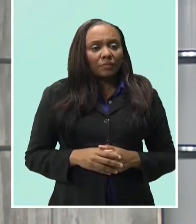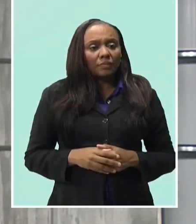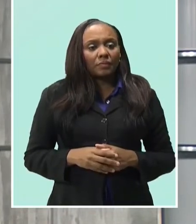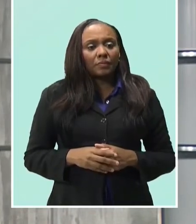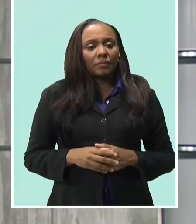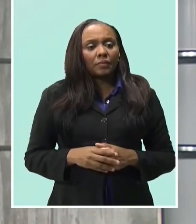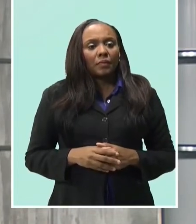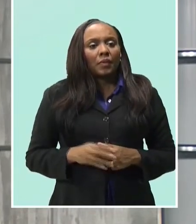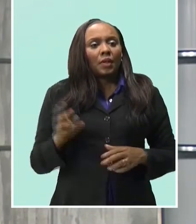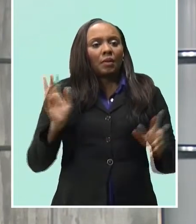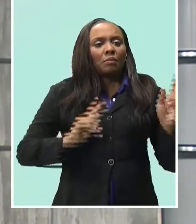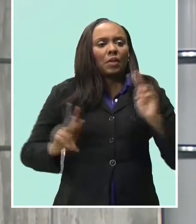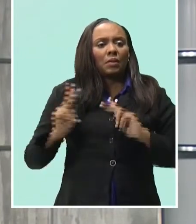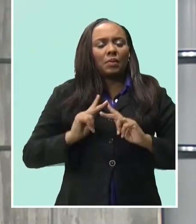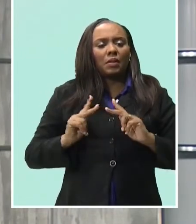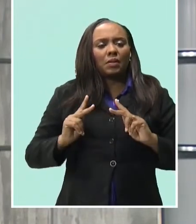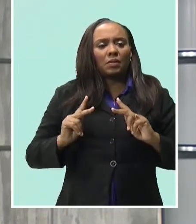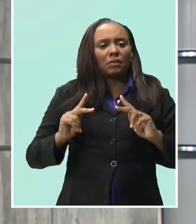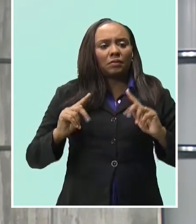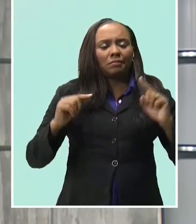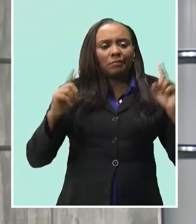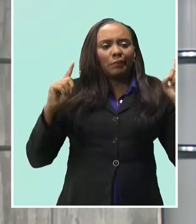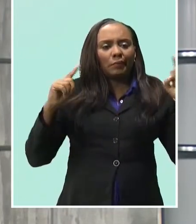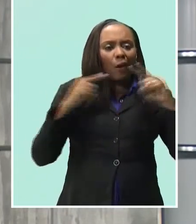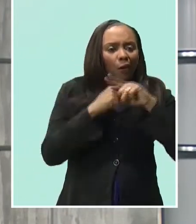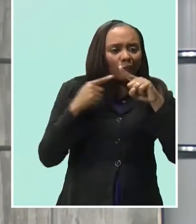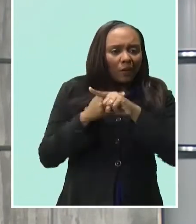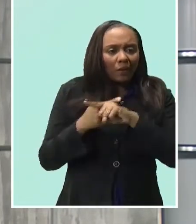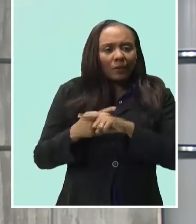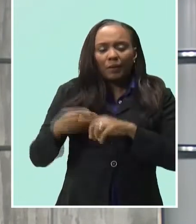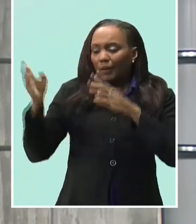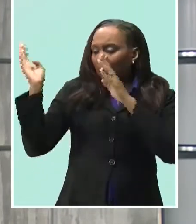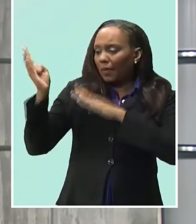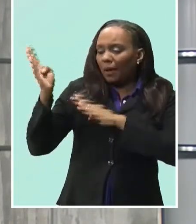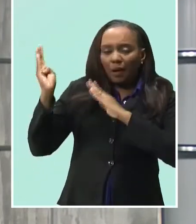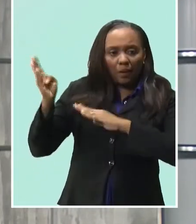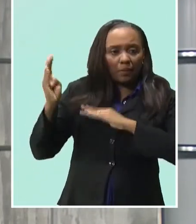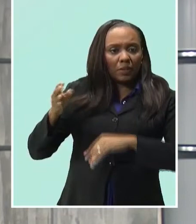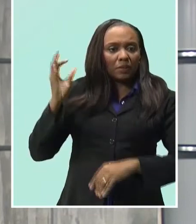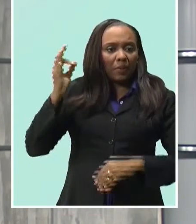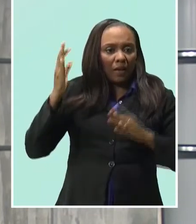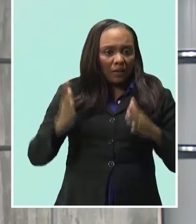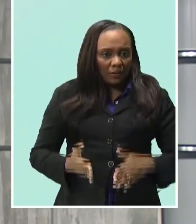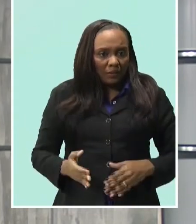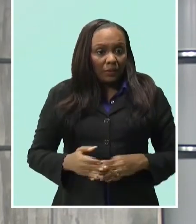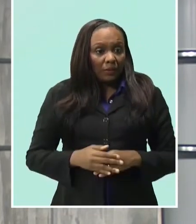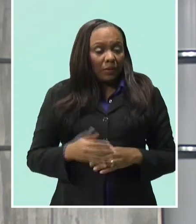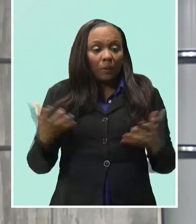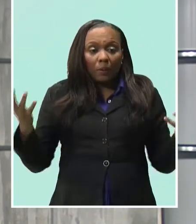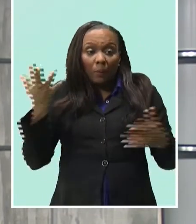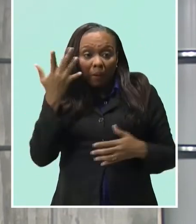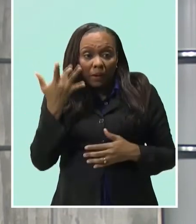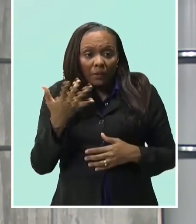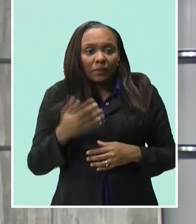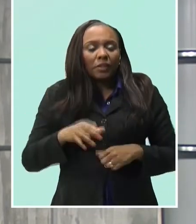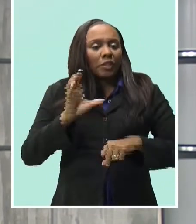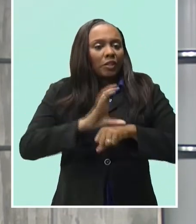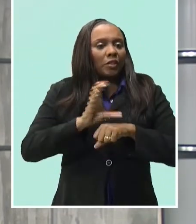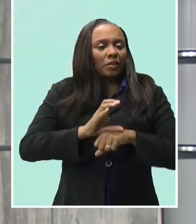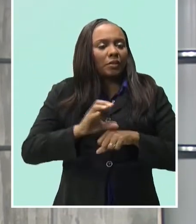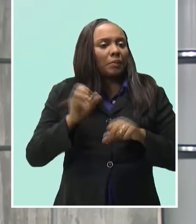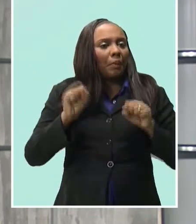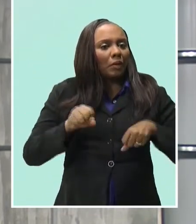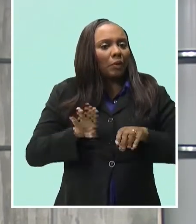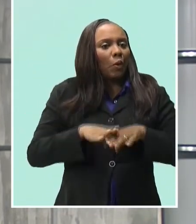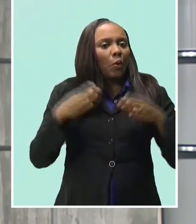There's mixed reaction among Bahamian pastors as churches could be added to the list of entities being allowed to open in May. The government